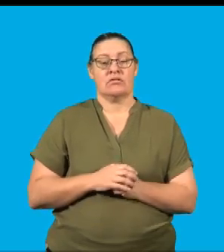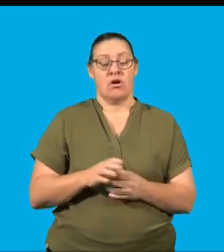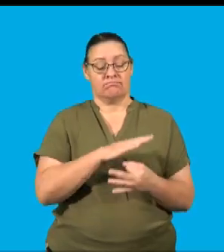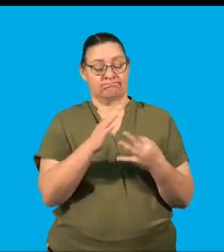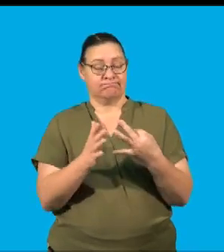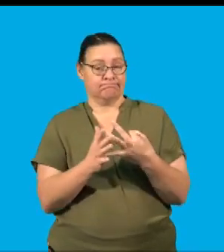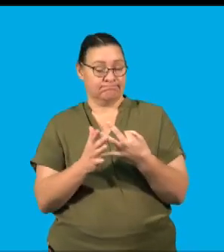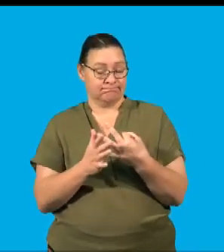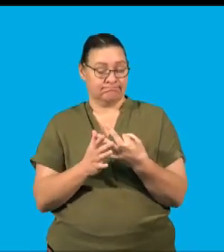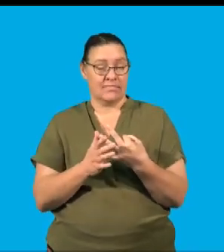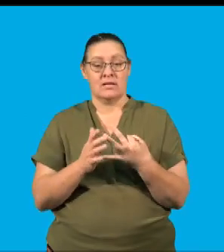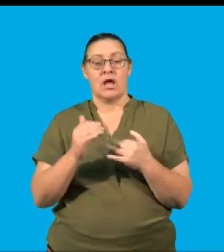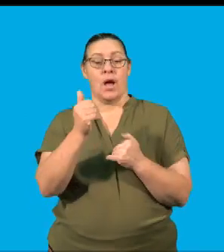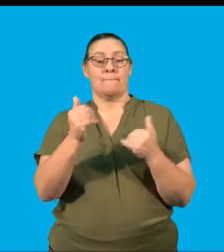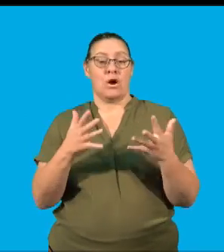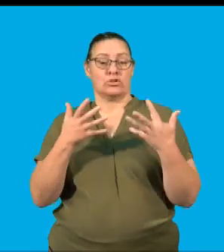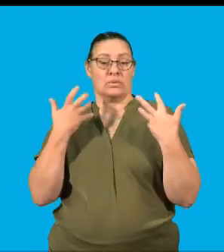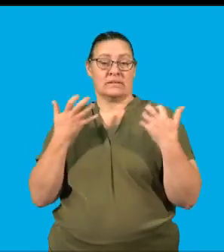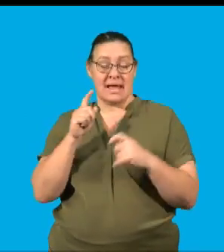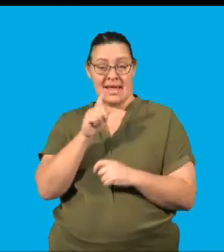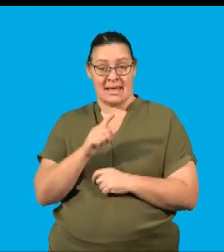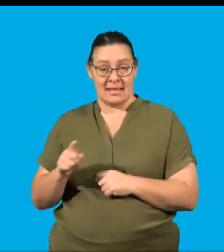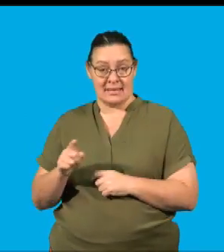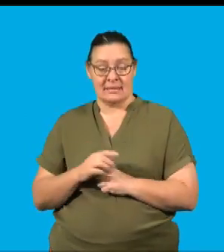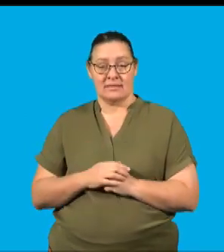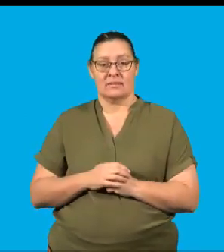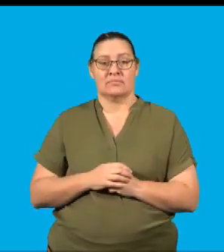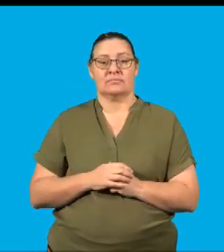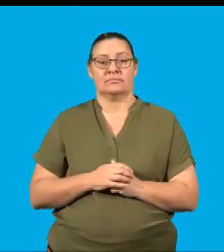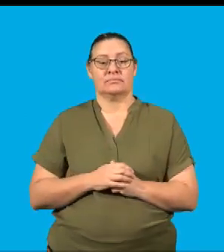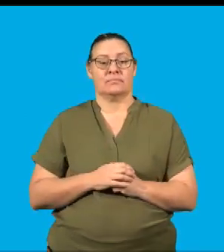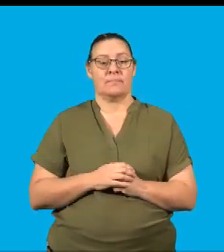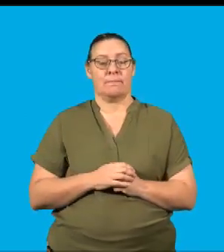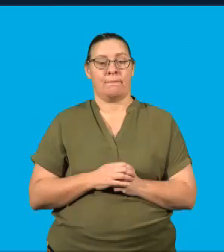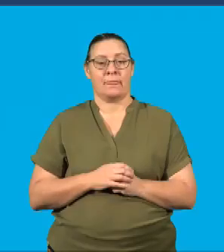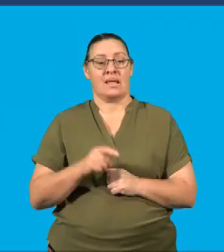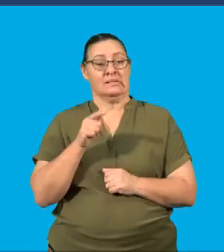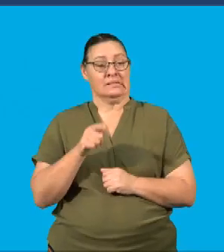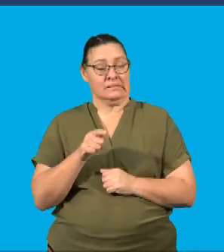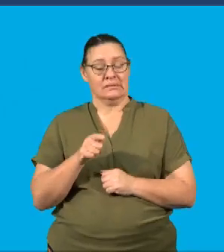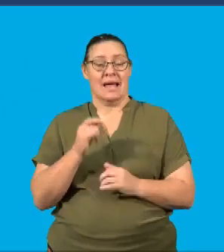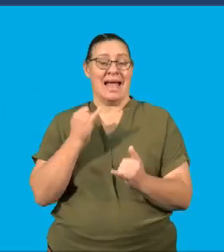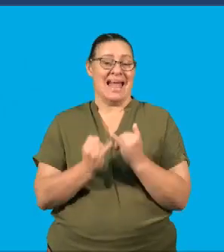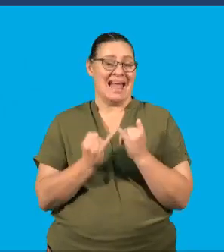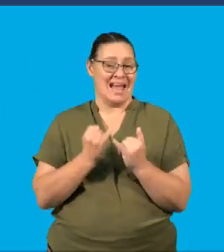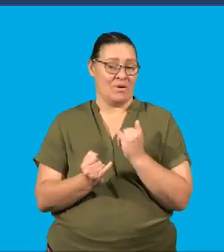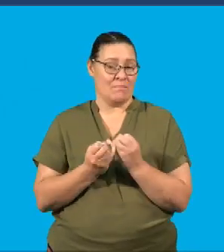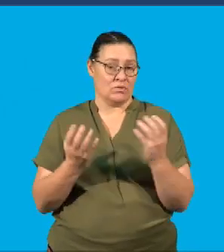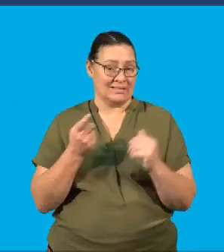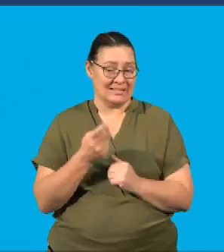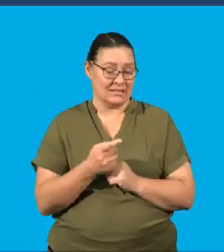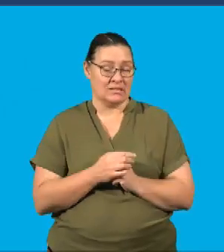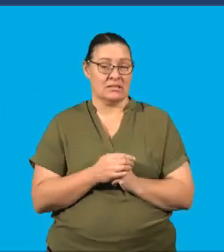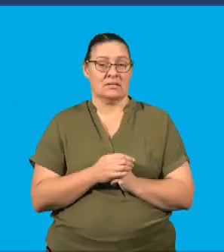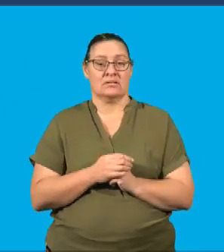And then our last item to look at, it is the box and whisker plot. So the common errors in